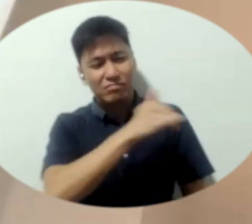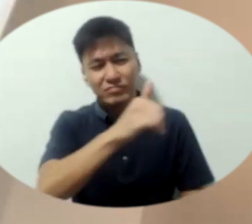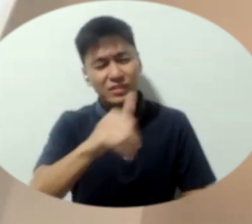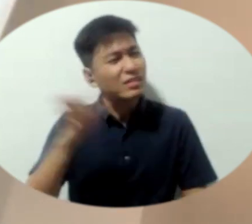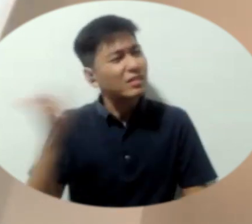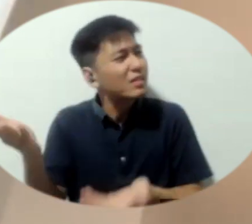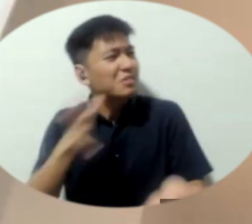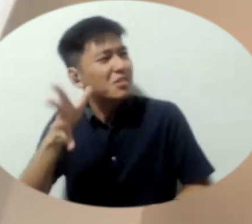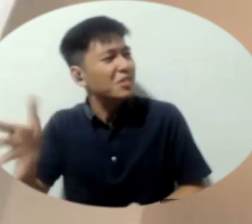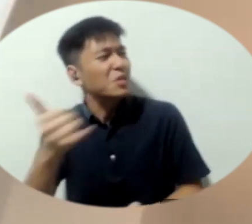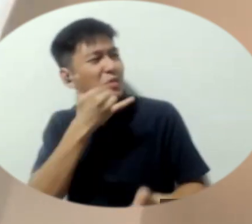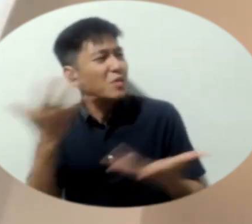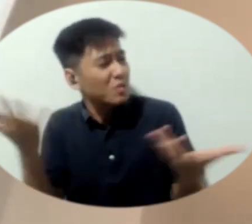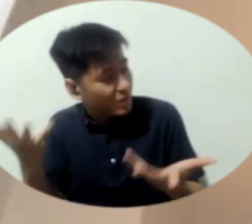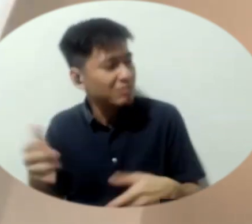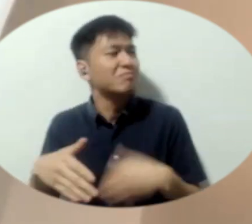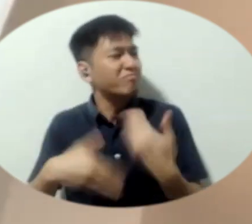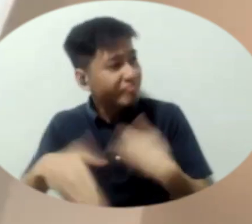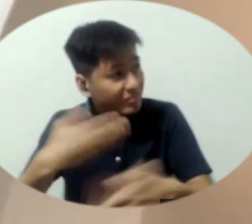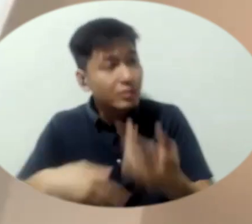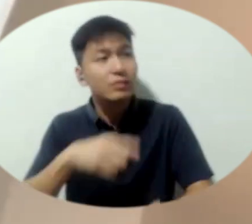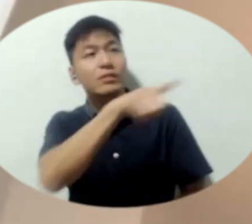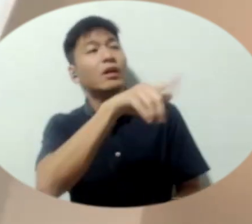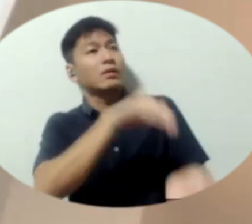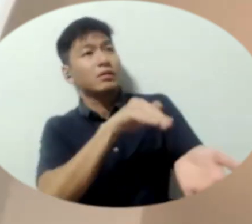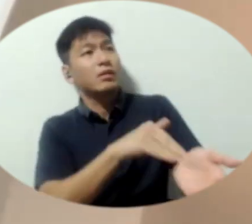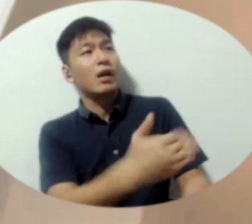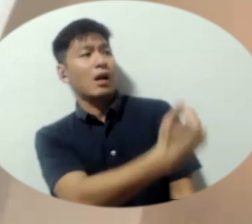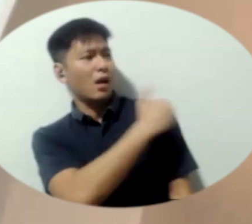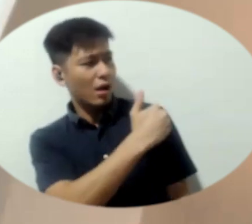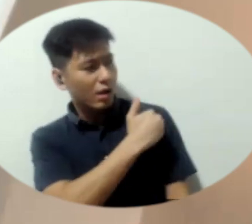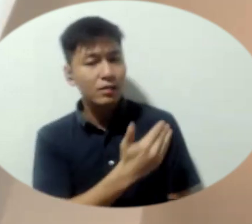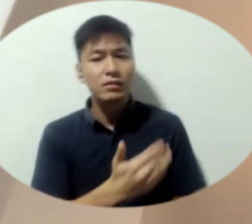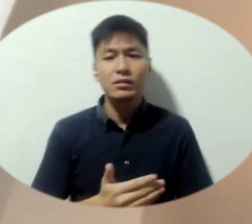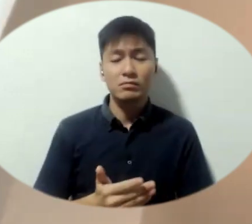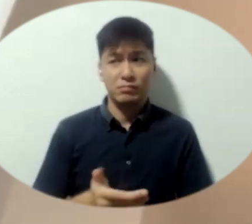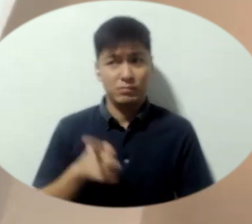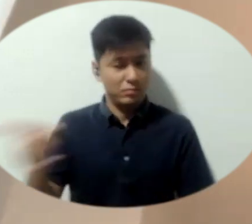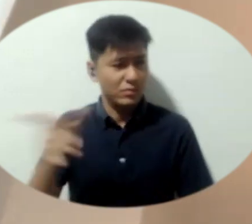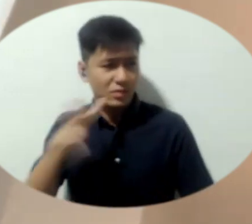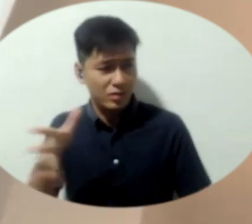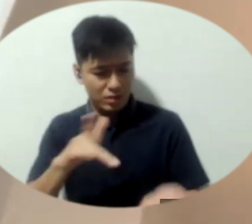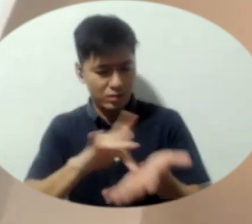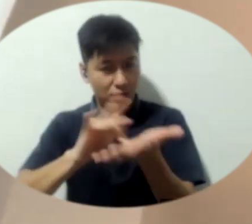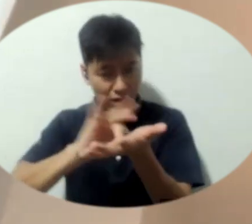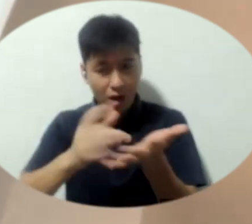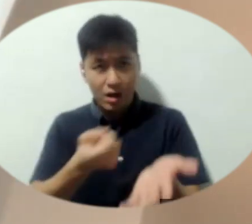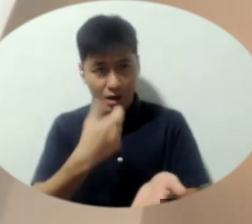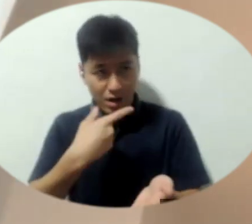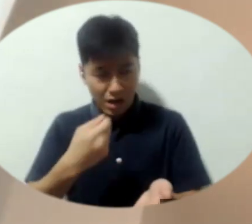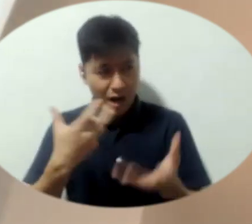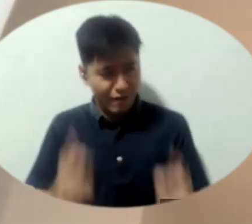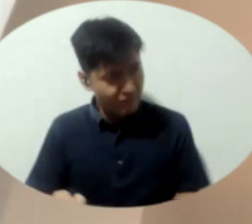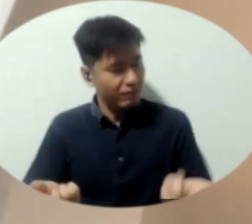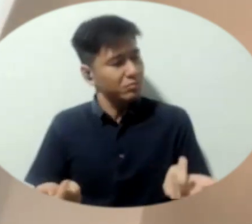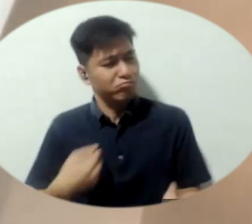one doctor asked us, is Grandma Nilva taking her medication right? And I said, yes, she